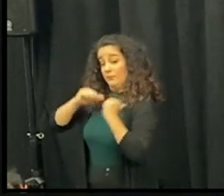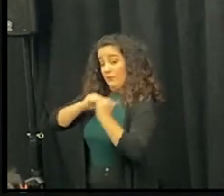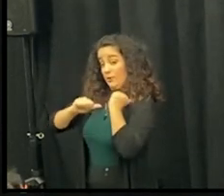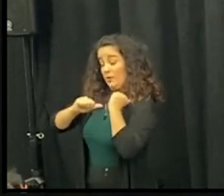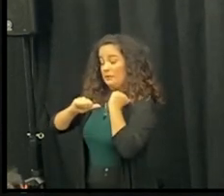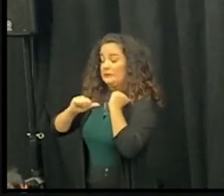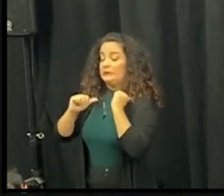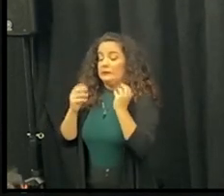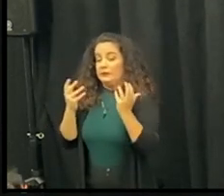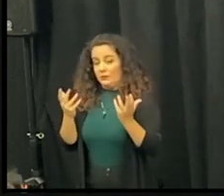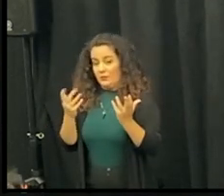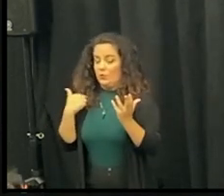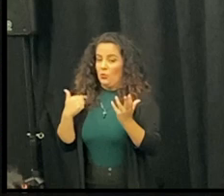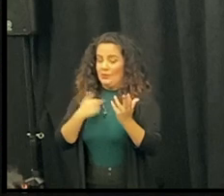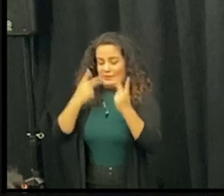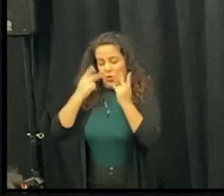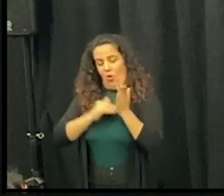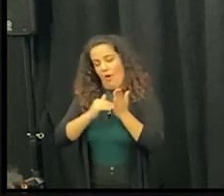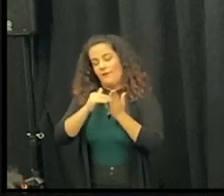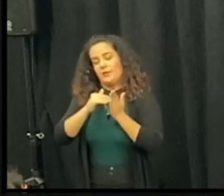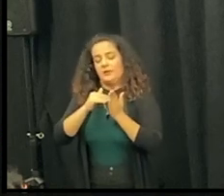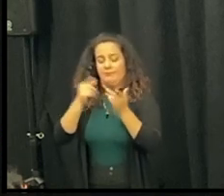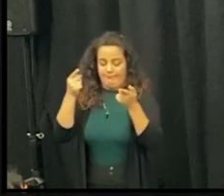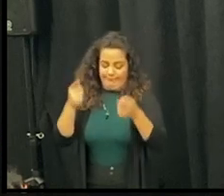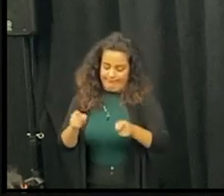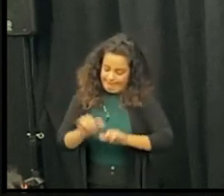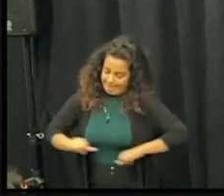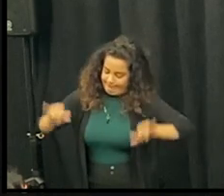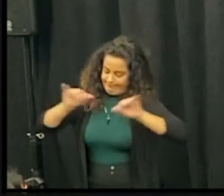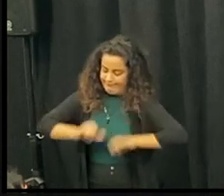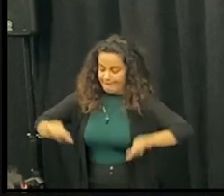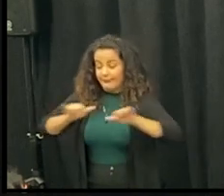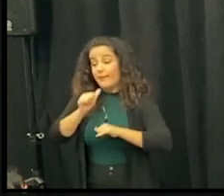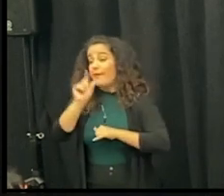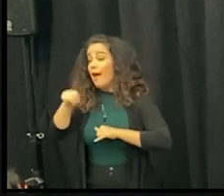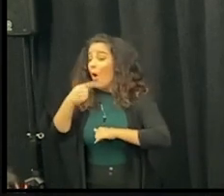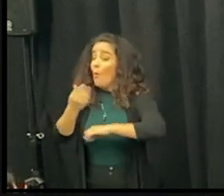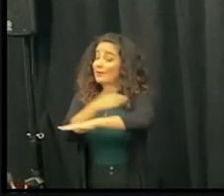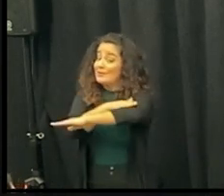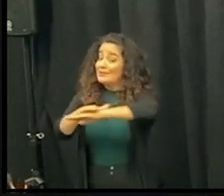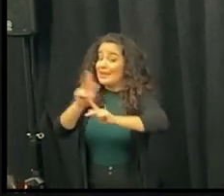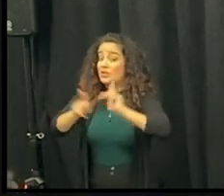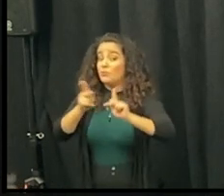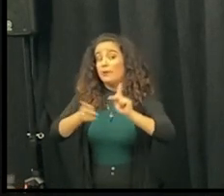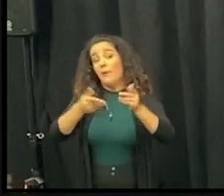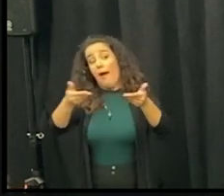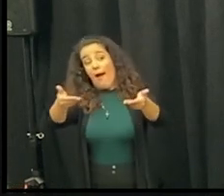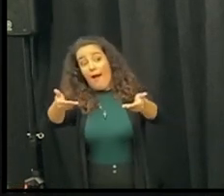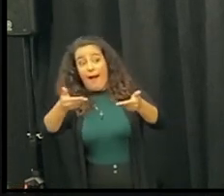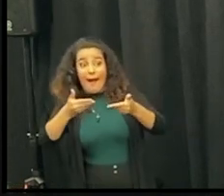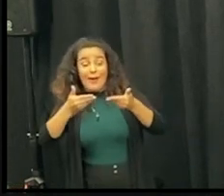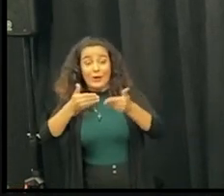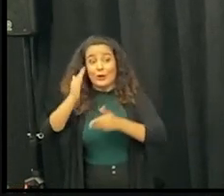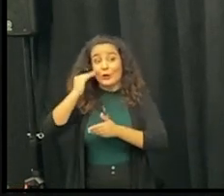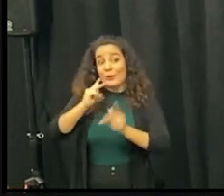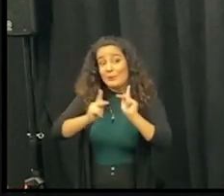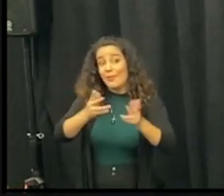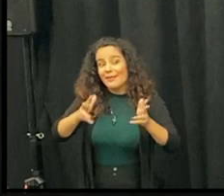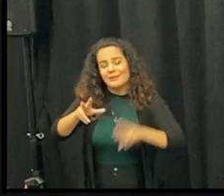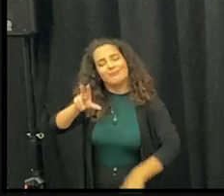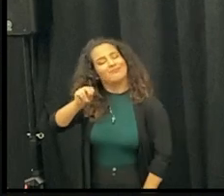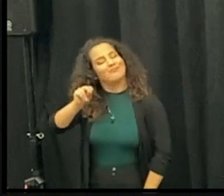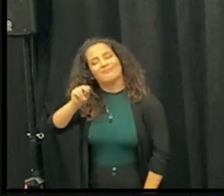those all the time. Like, you know, it's not just the cast that we need to just hire Koreans or Asians. We need,